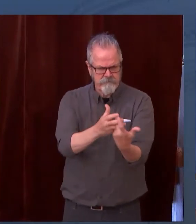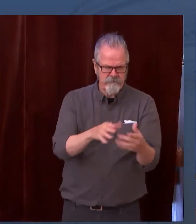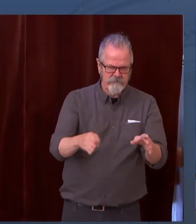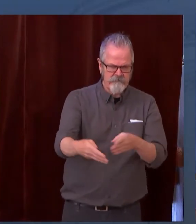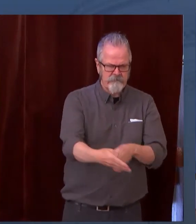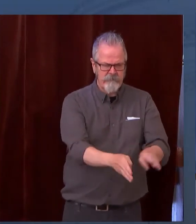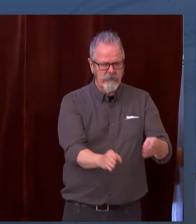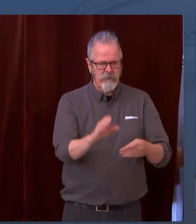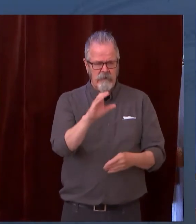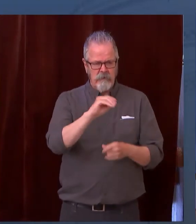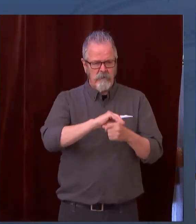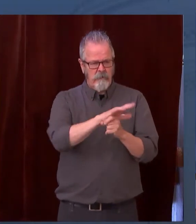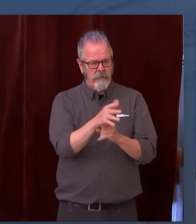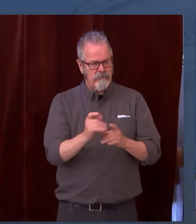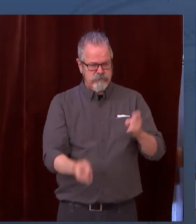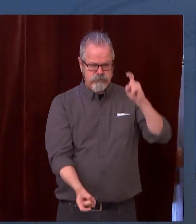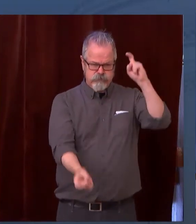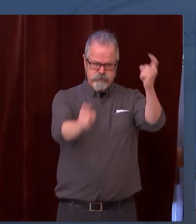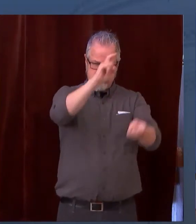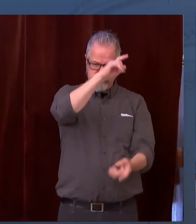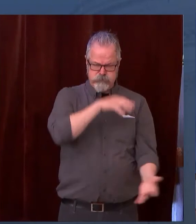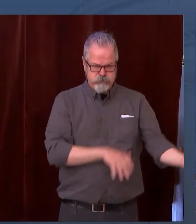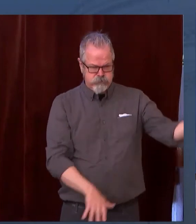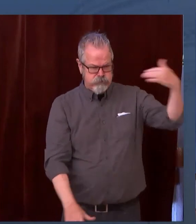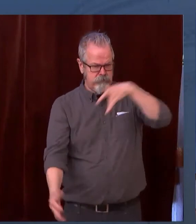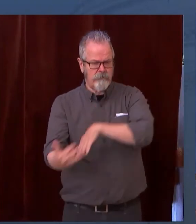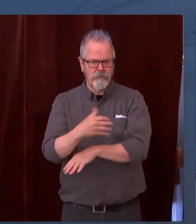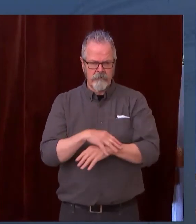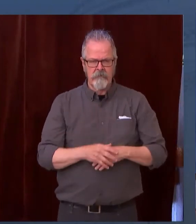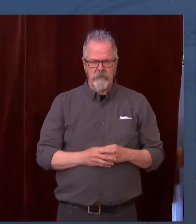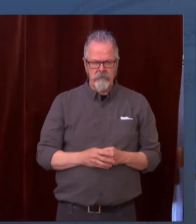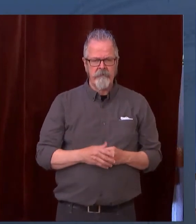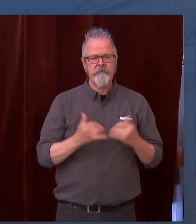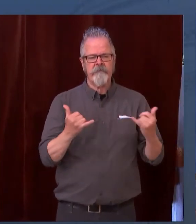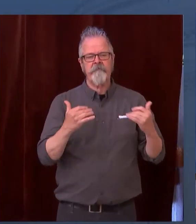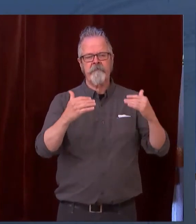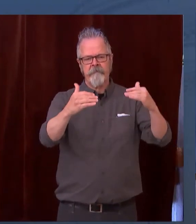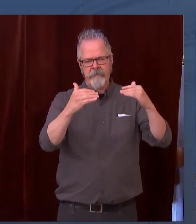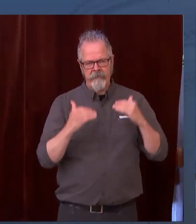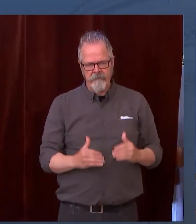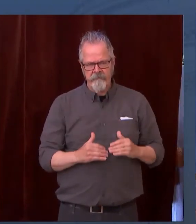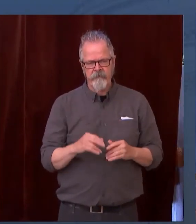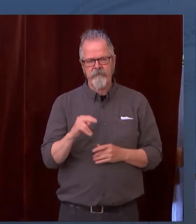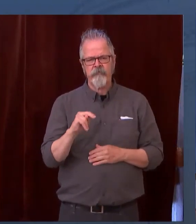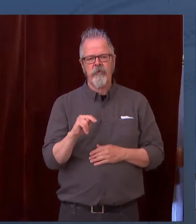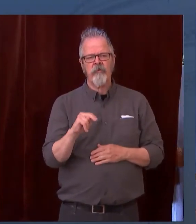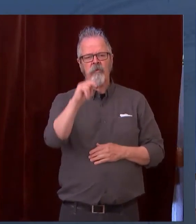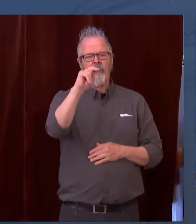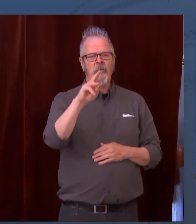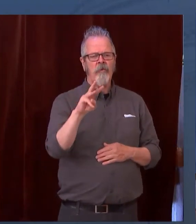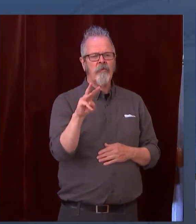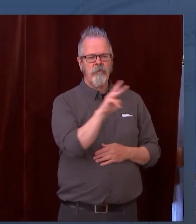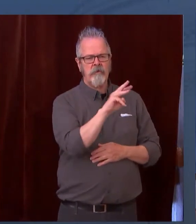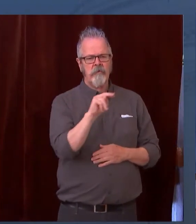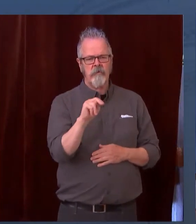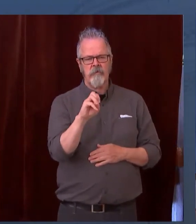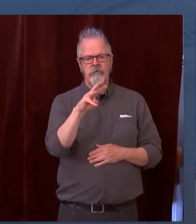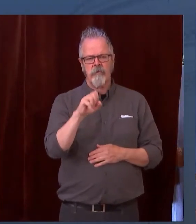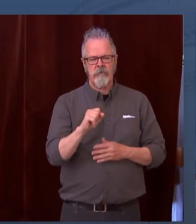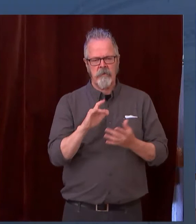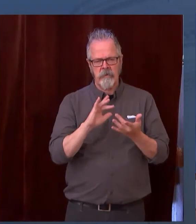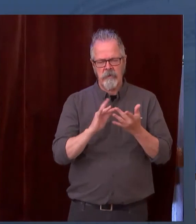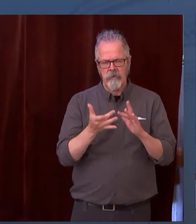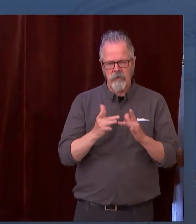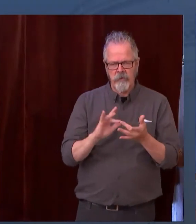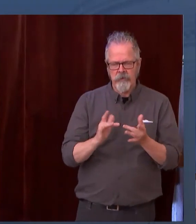Next question comes from Tom with Northwest News Network. Hi, just a couple quick questions for Secretary Wiesman to